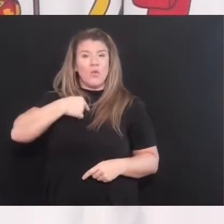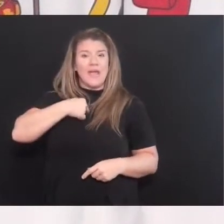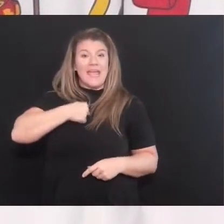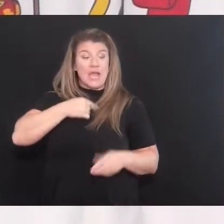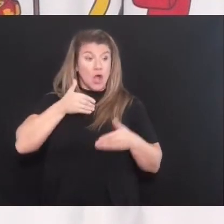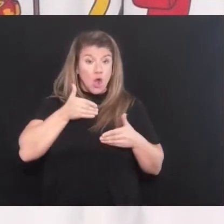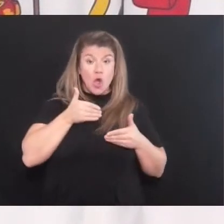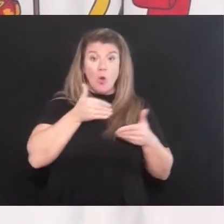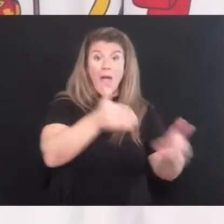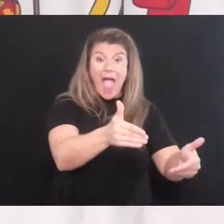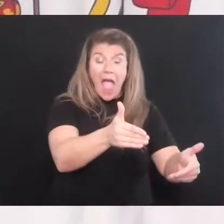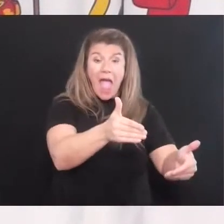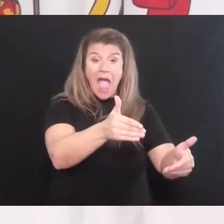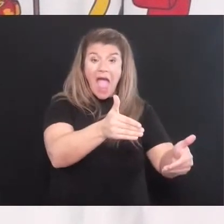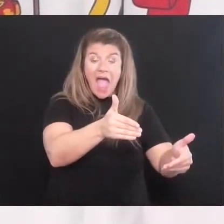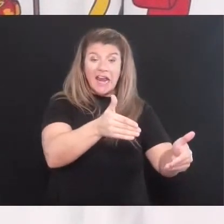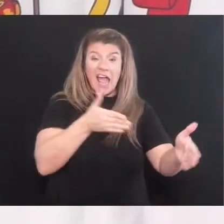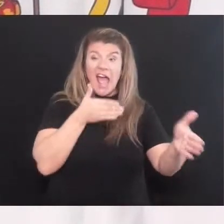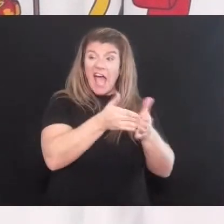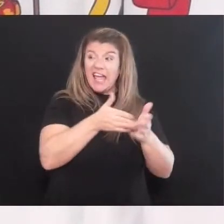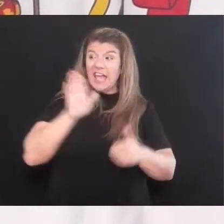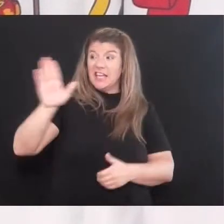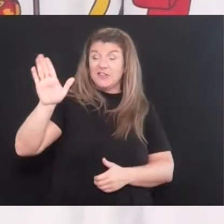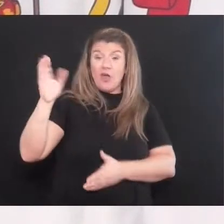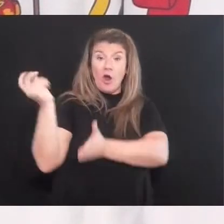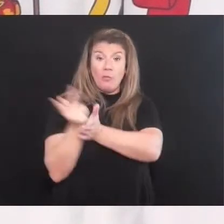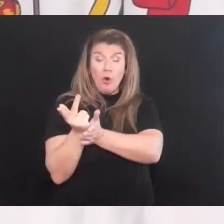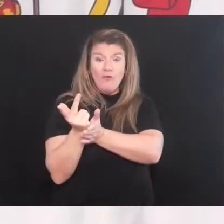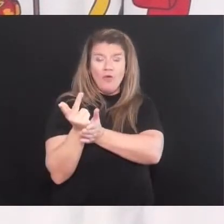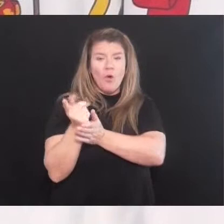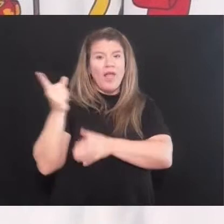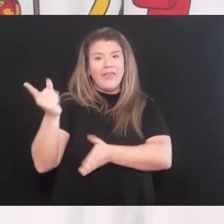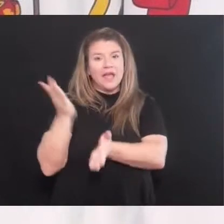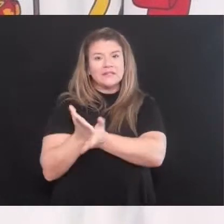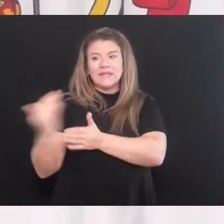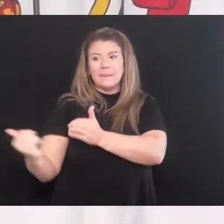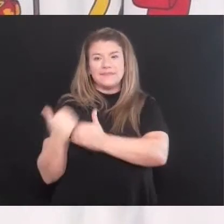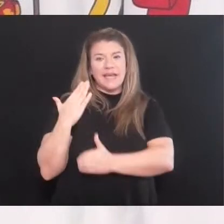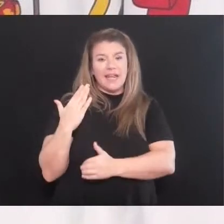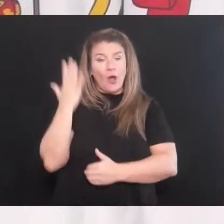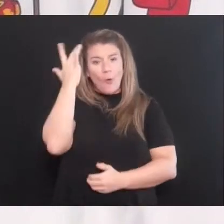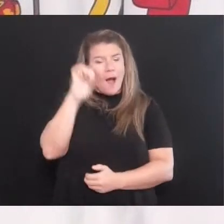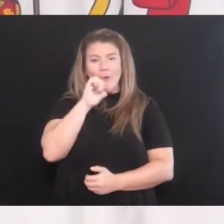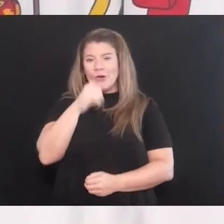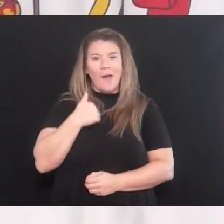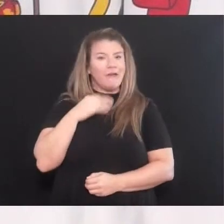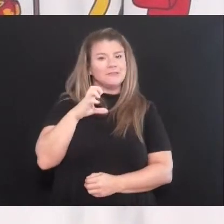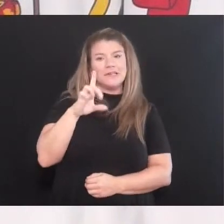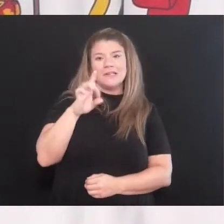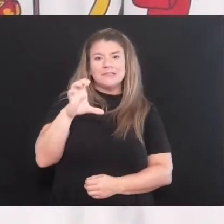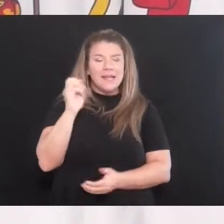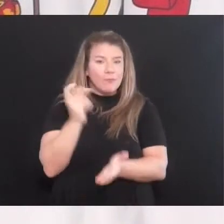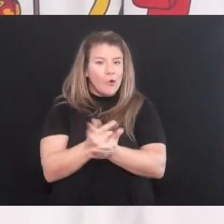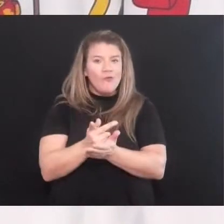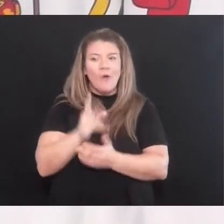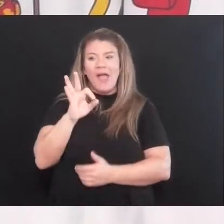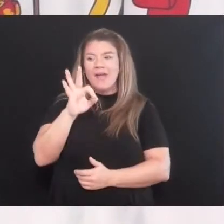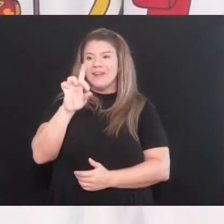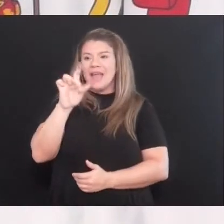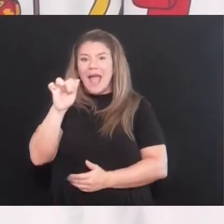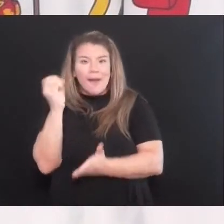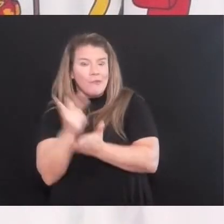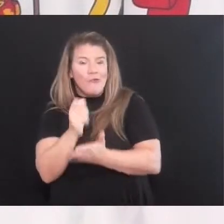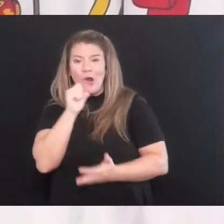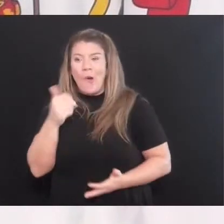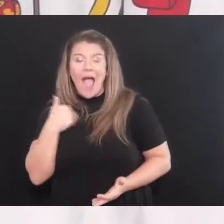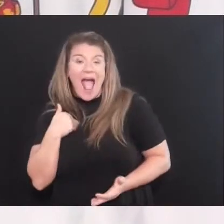limited supply because we don't have the CDC approval, we don't have the FDA approval, and literally